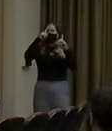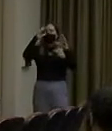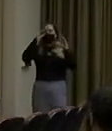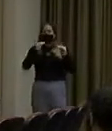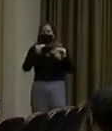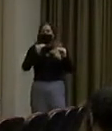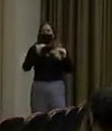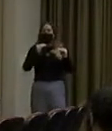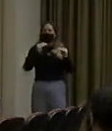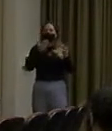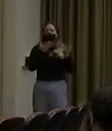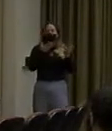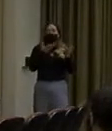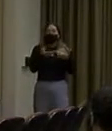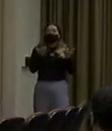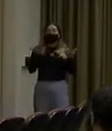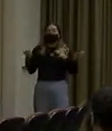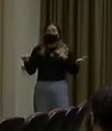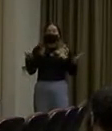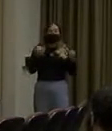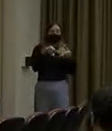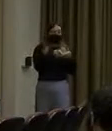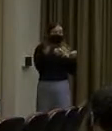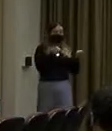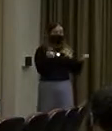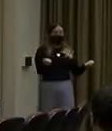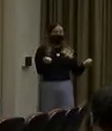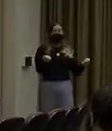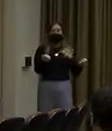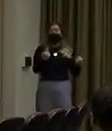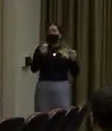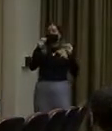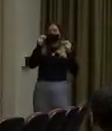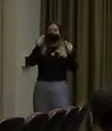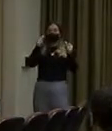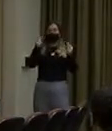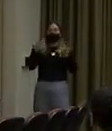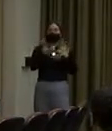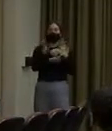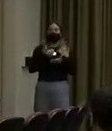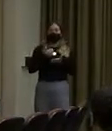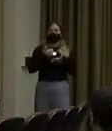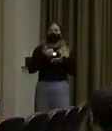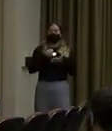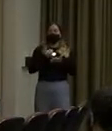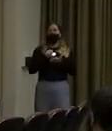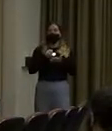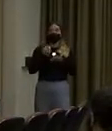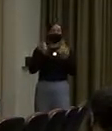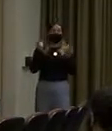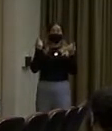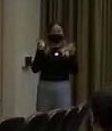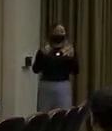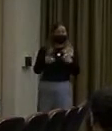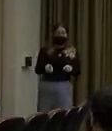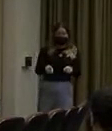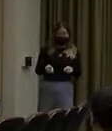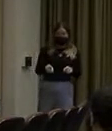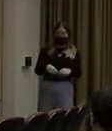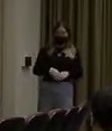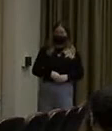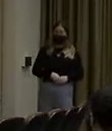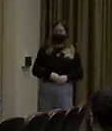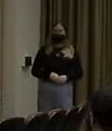get those supplies and equipment that we needed almost instantaneously. And when that didn't happen, we found that as